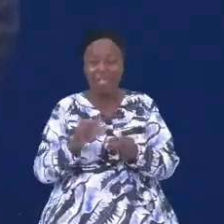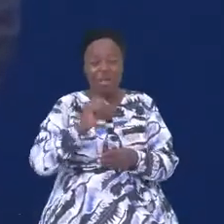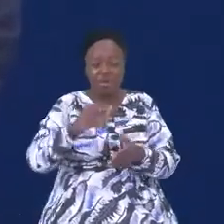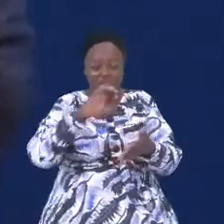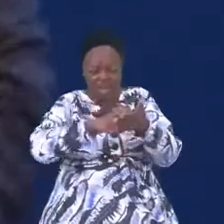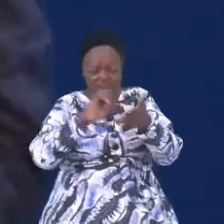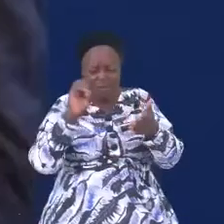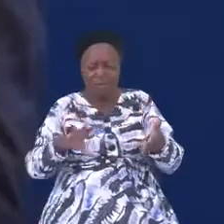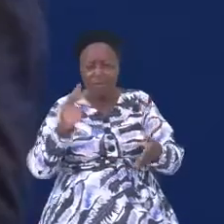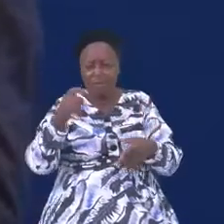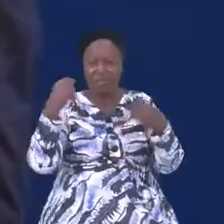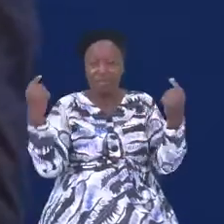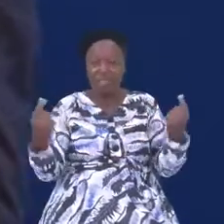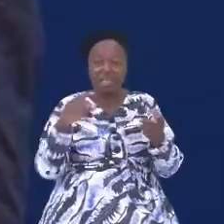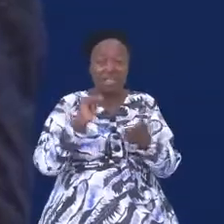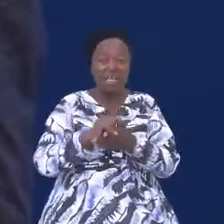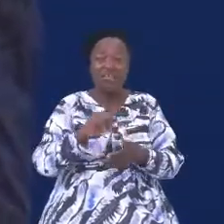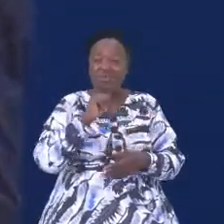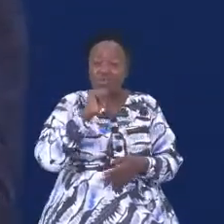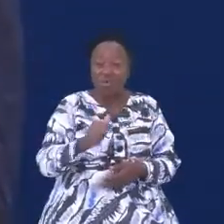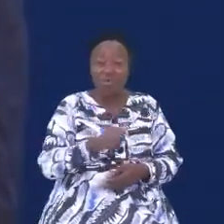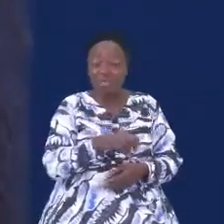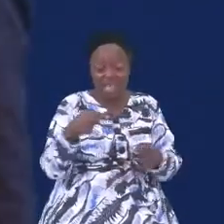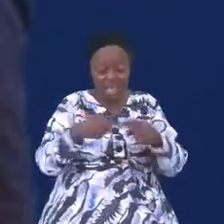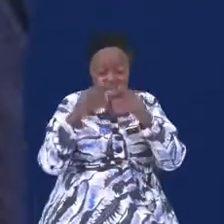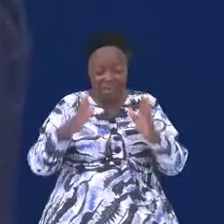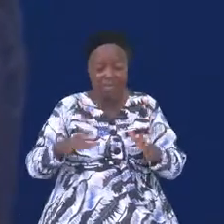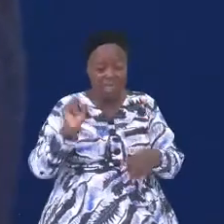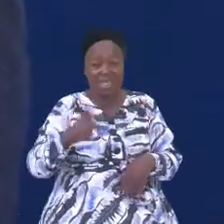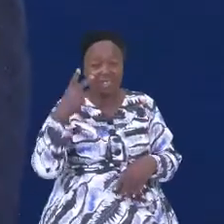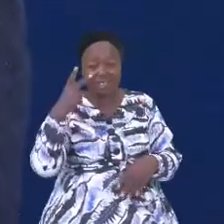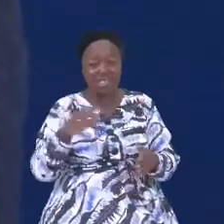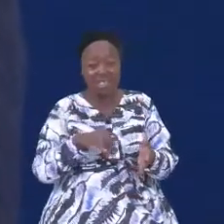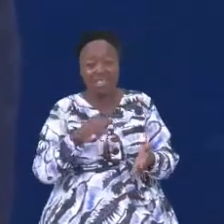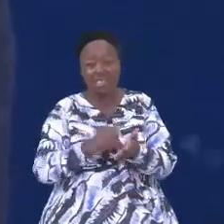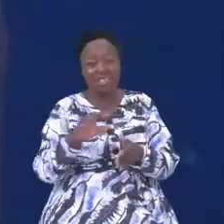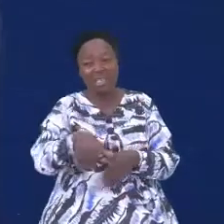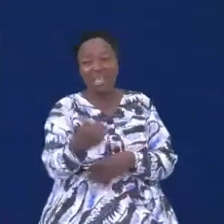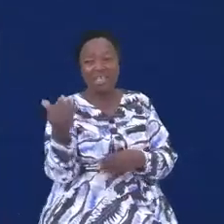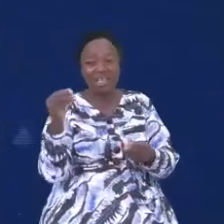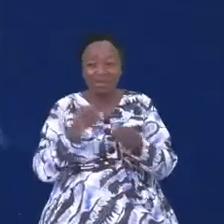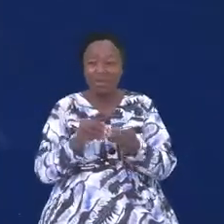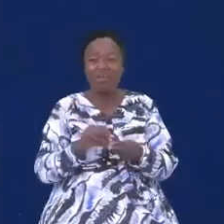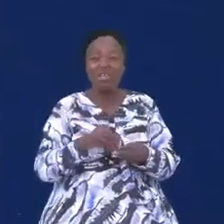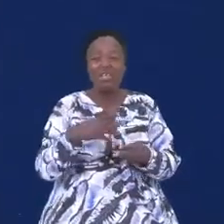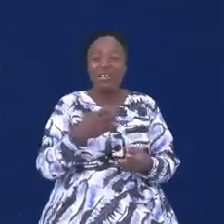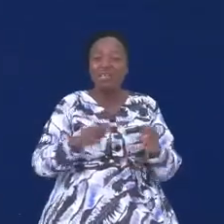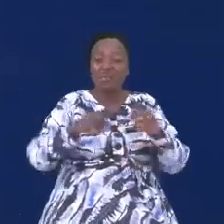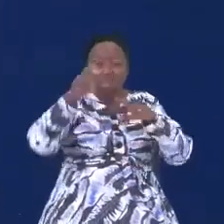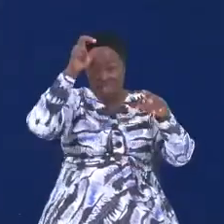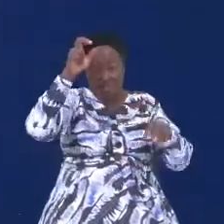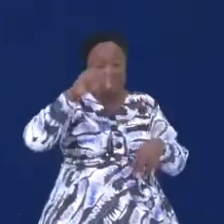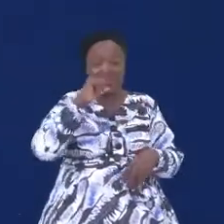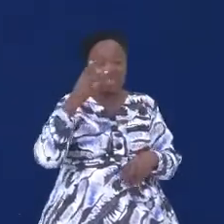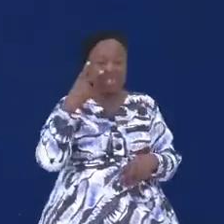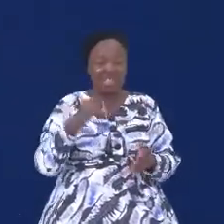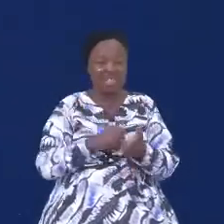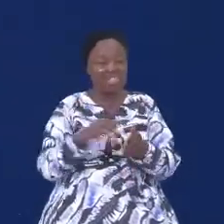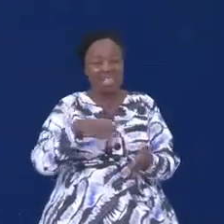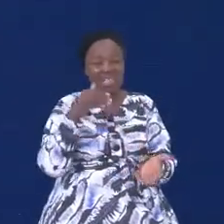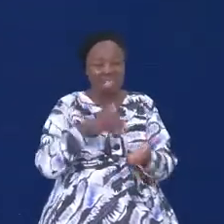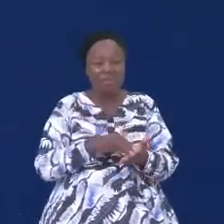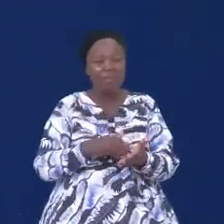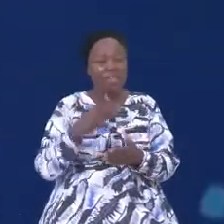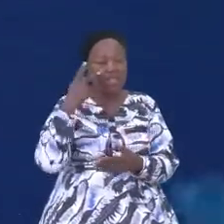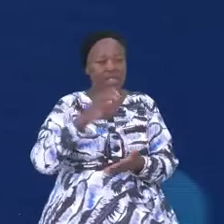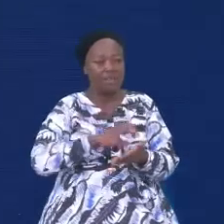your sin. Not even an enemy, not even Satan can see those sins anymore. Look at verse